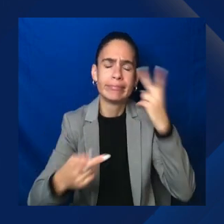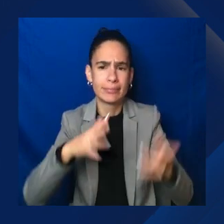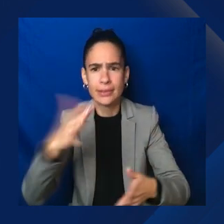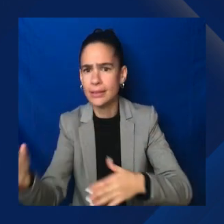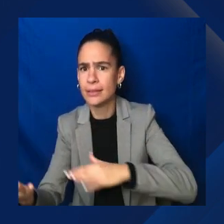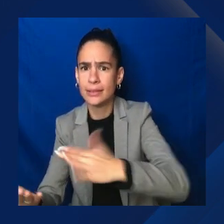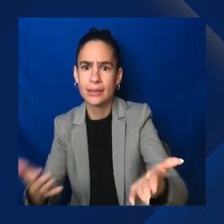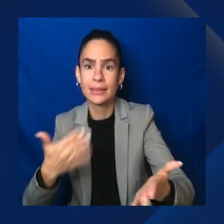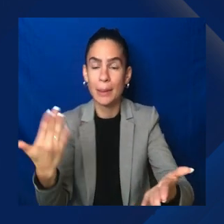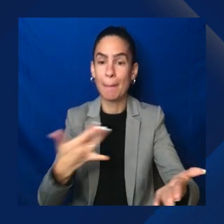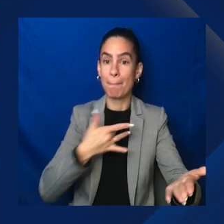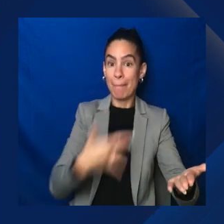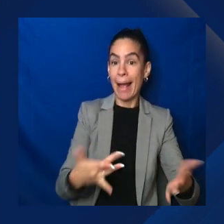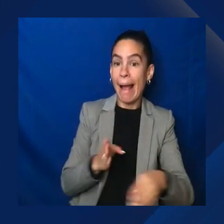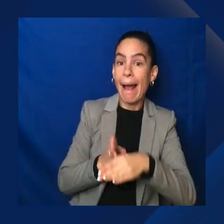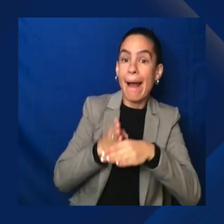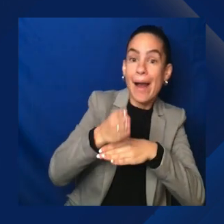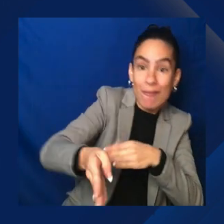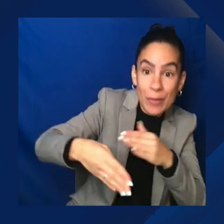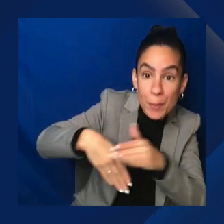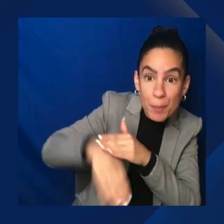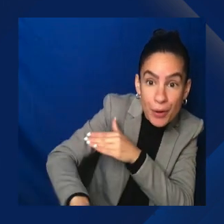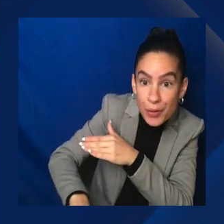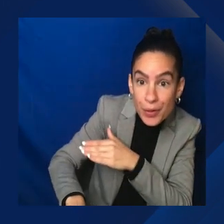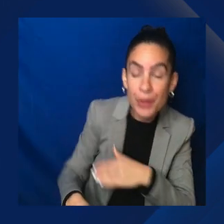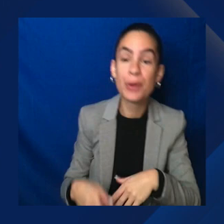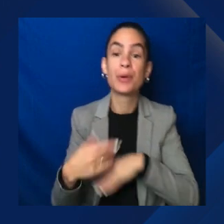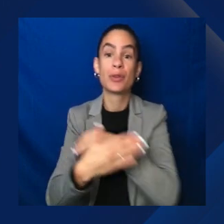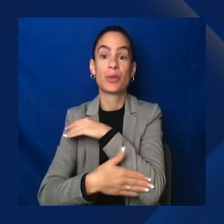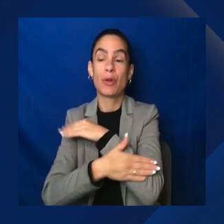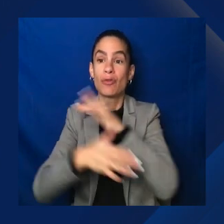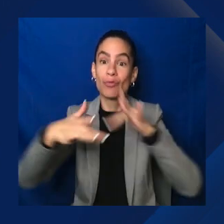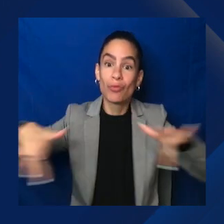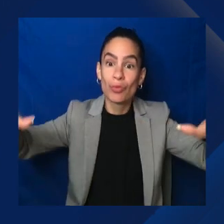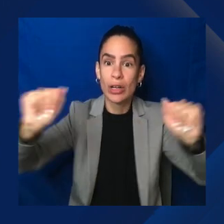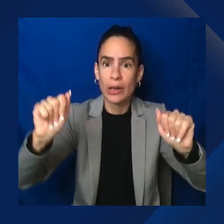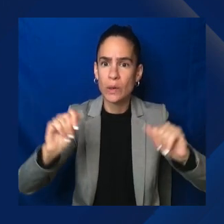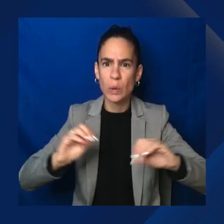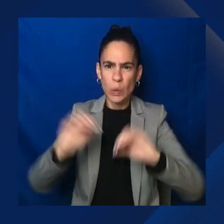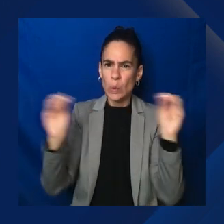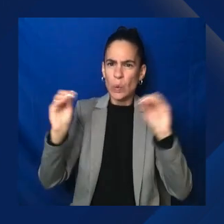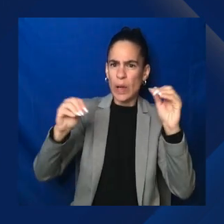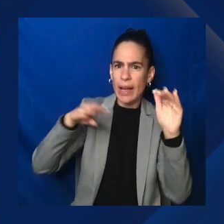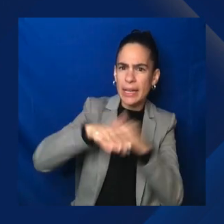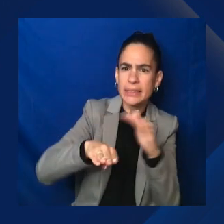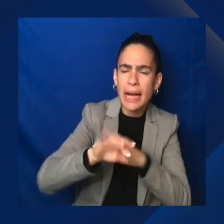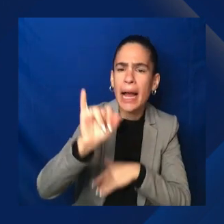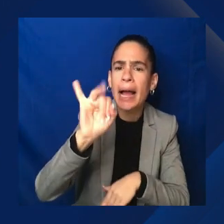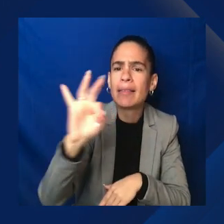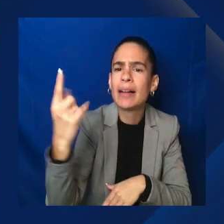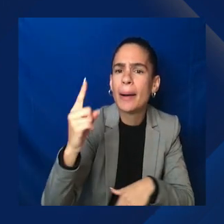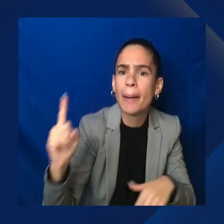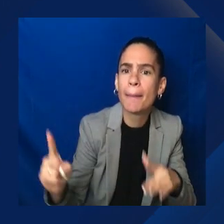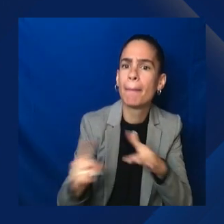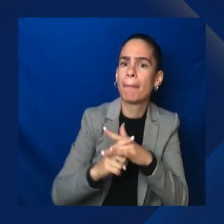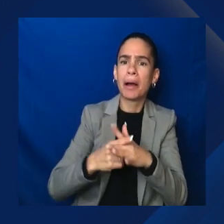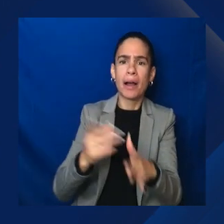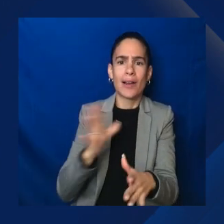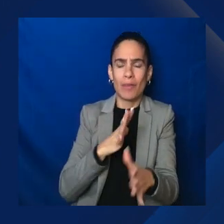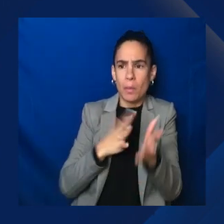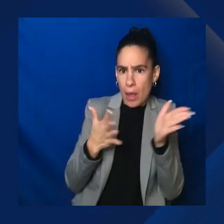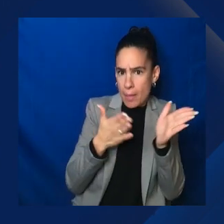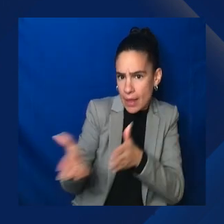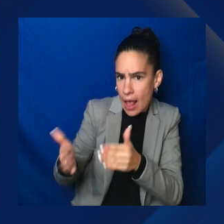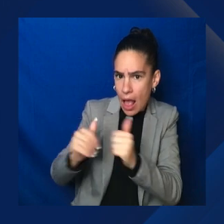you talk about these rural areas, they do not have access if there is an issue. Then having a plan to get back to, you know, a hospital that